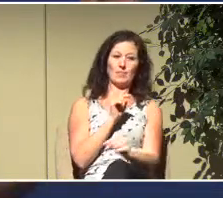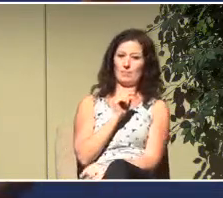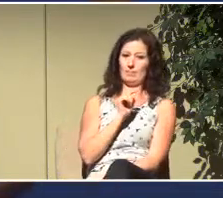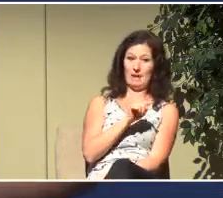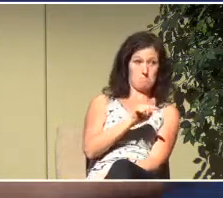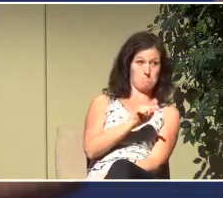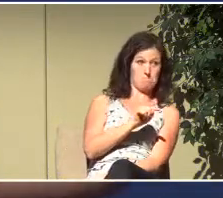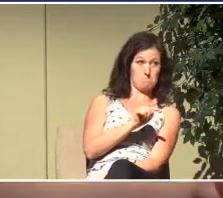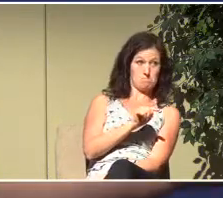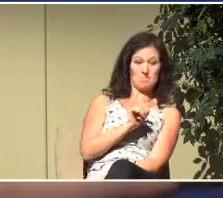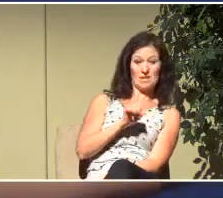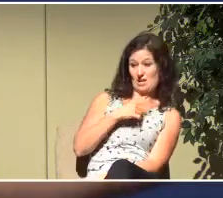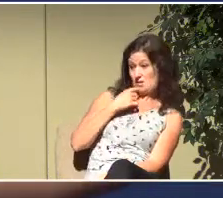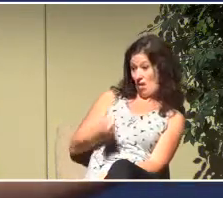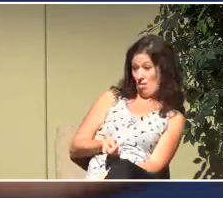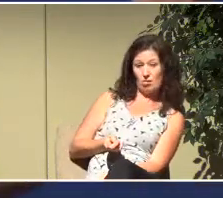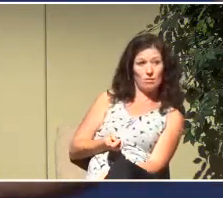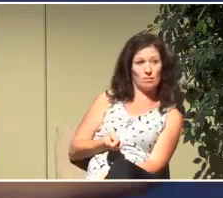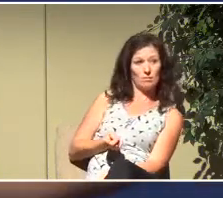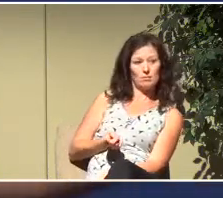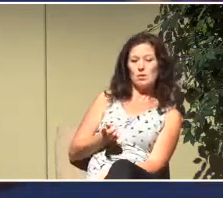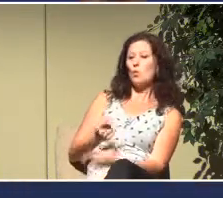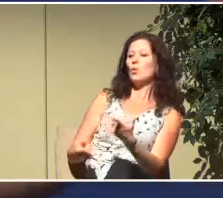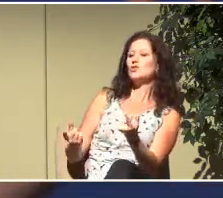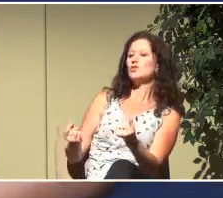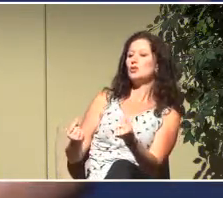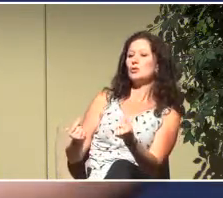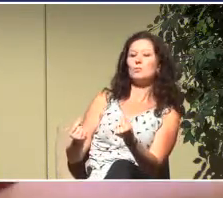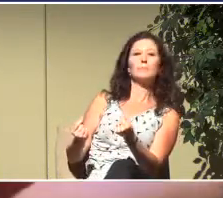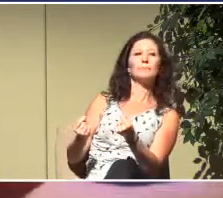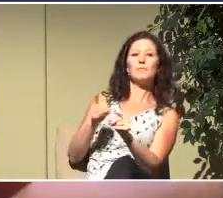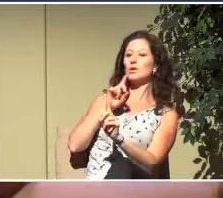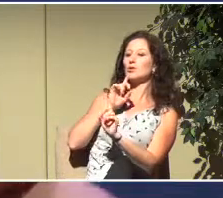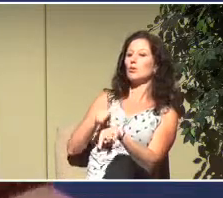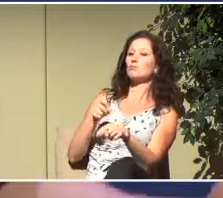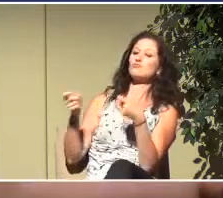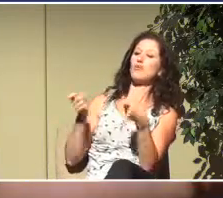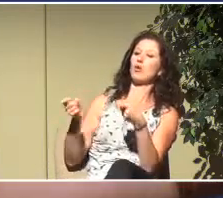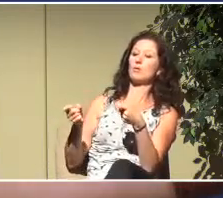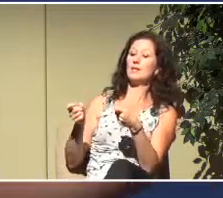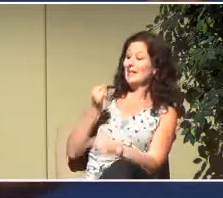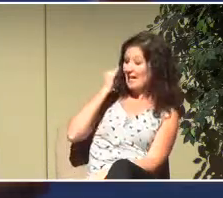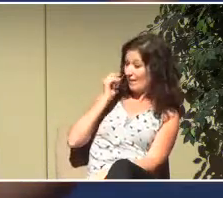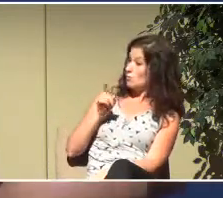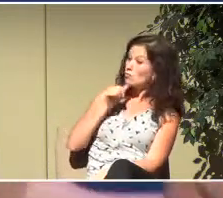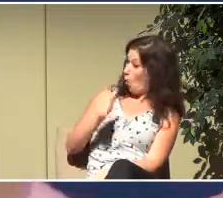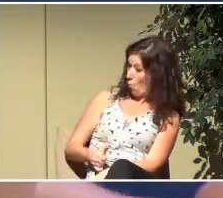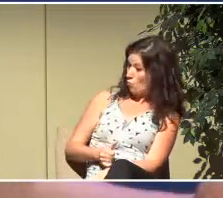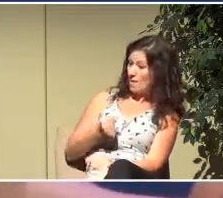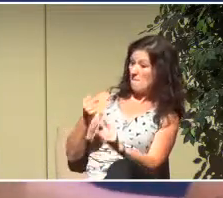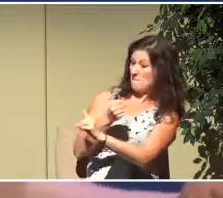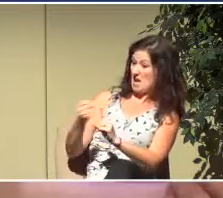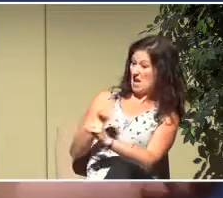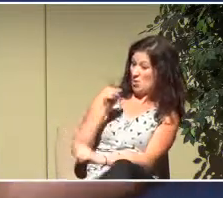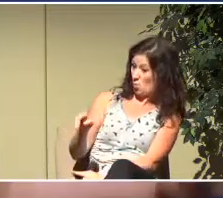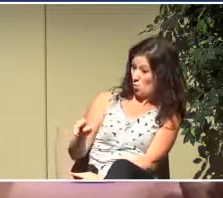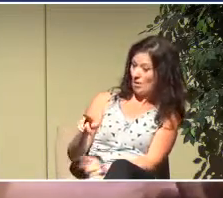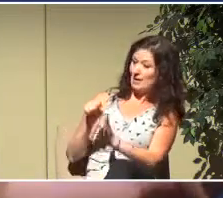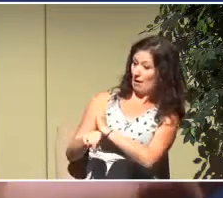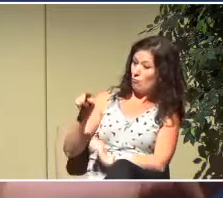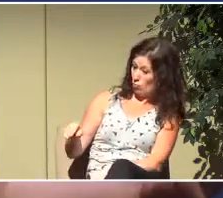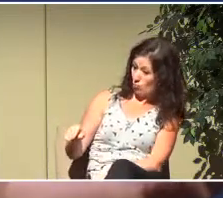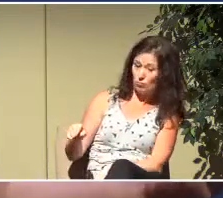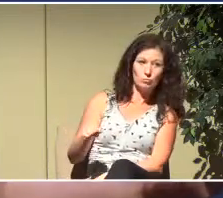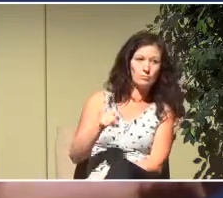this enslaved person what to do. And if this person didn't do it, this guy would have him beaten or killed. It's a